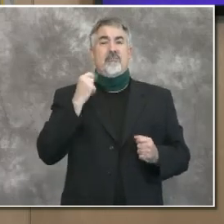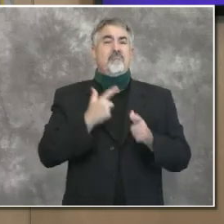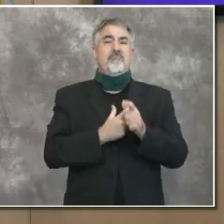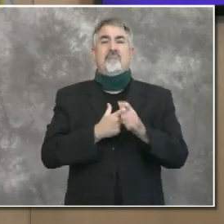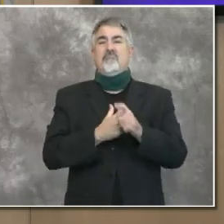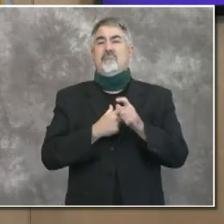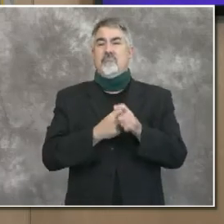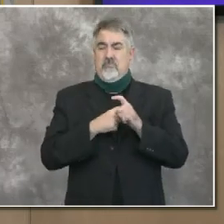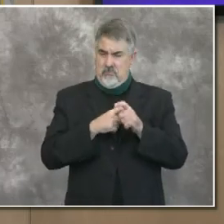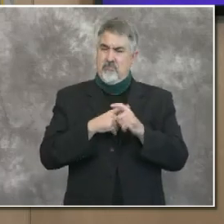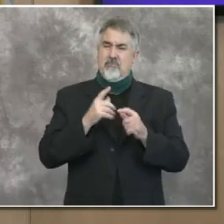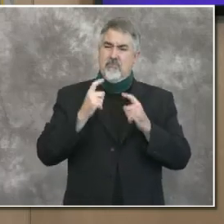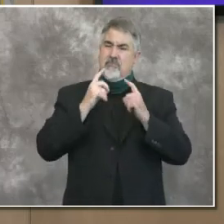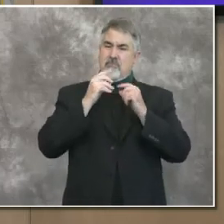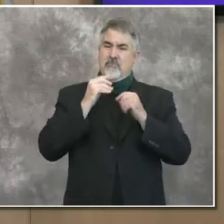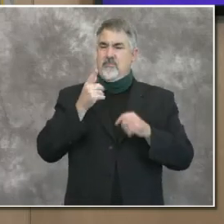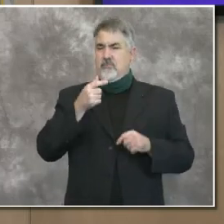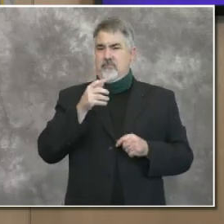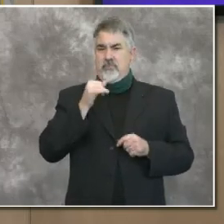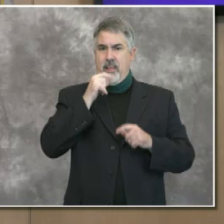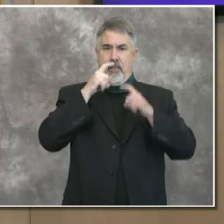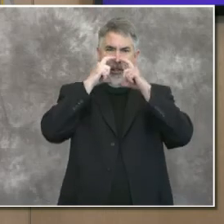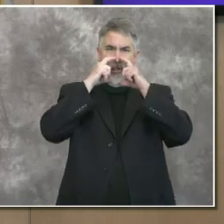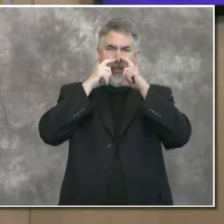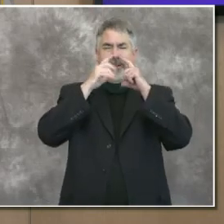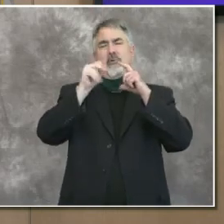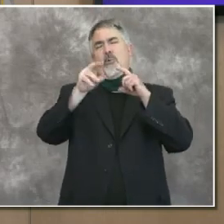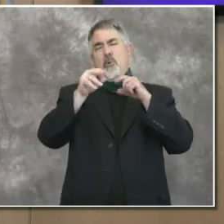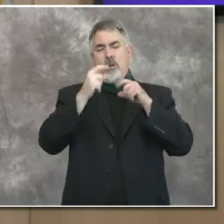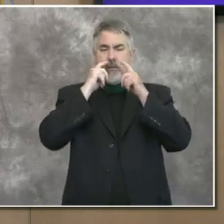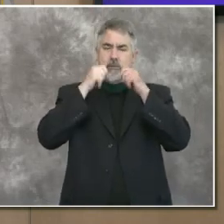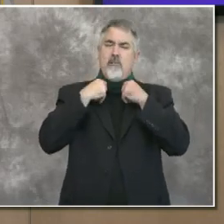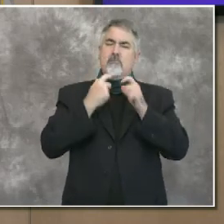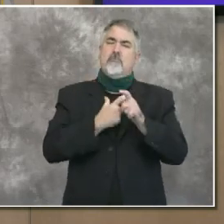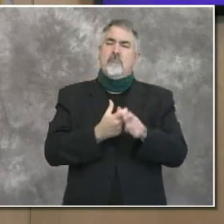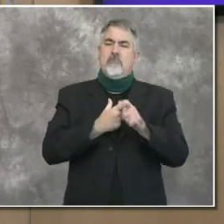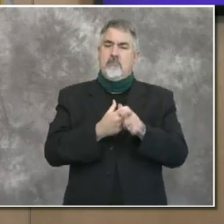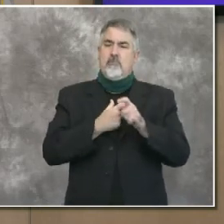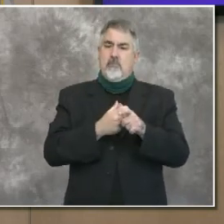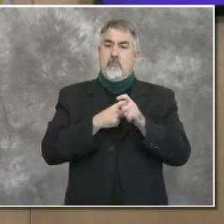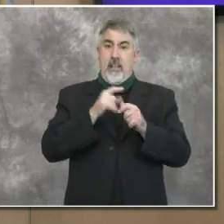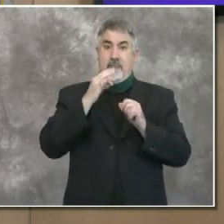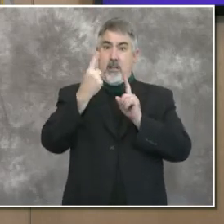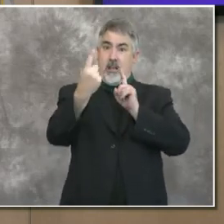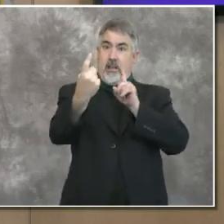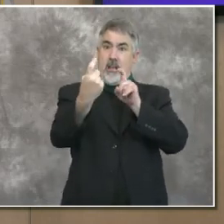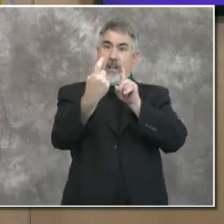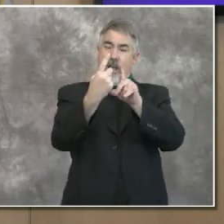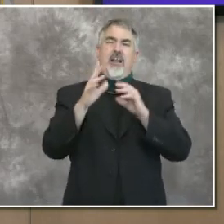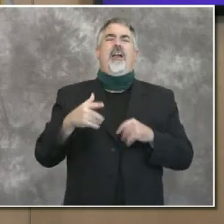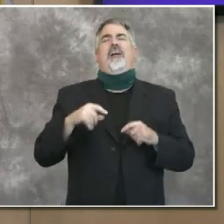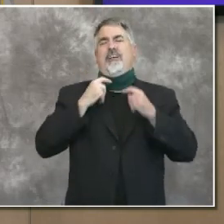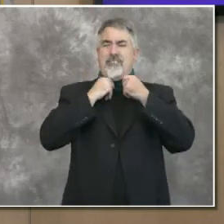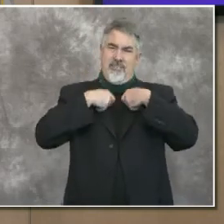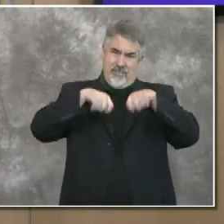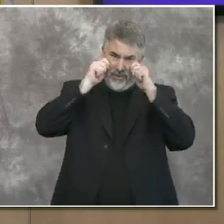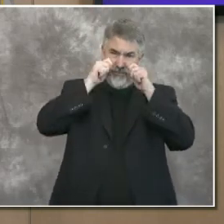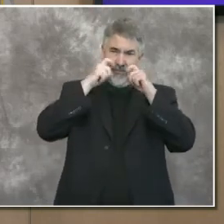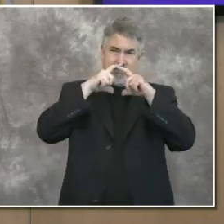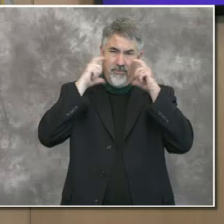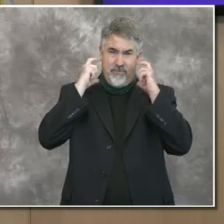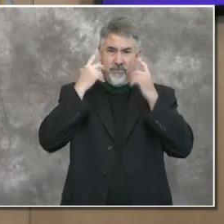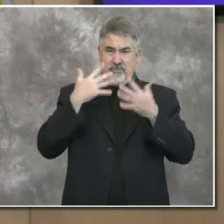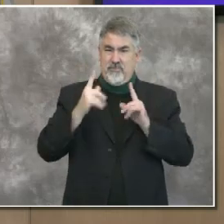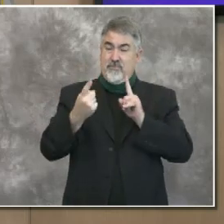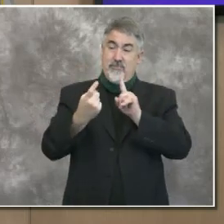obviously, again, you're not going to probably have it over your face when you're jogging, but if you come in contact with somebody, again, have it around your neck so you can pull it